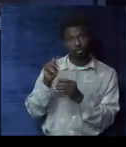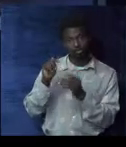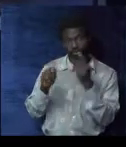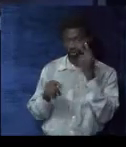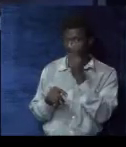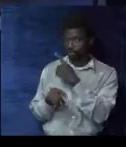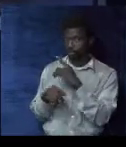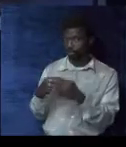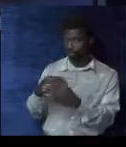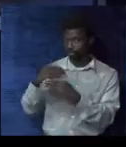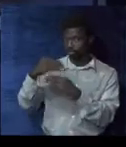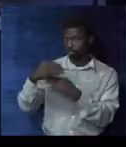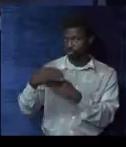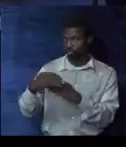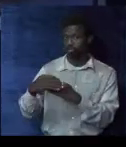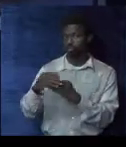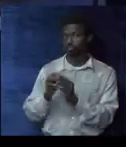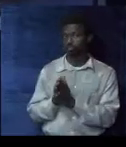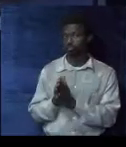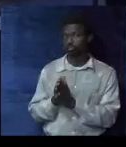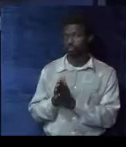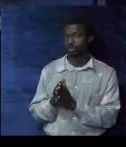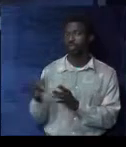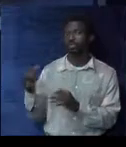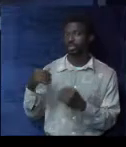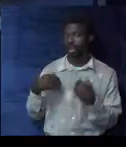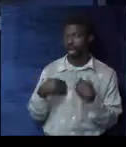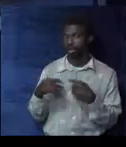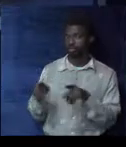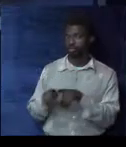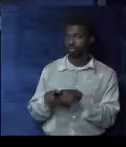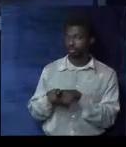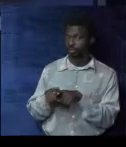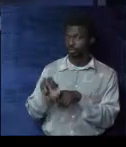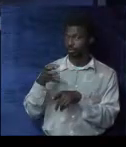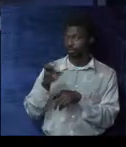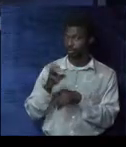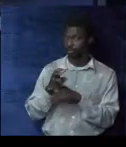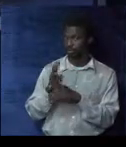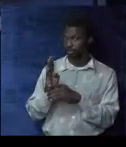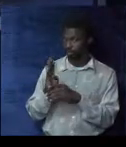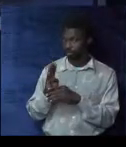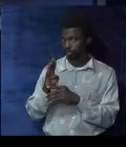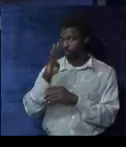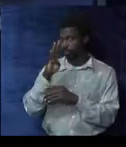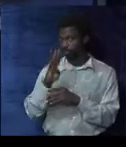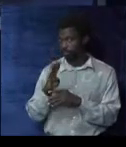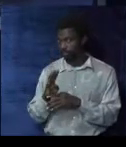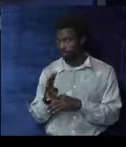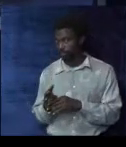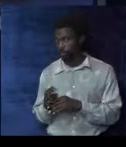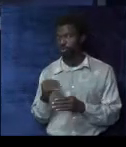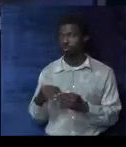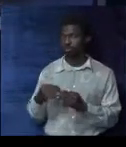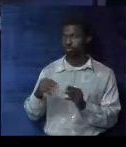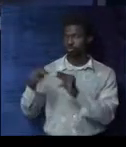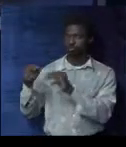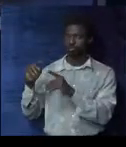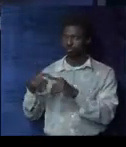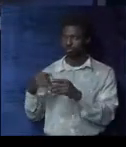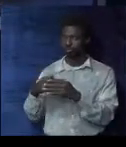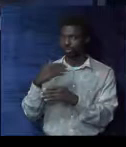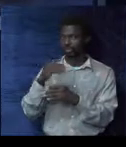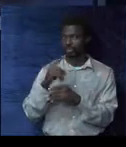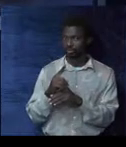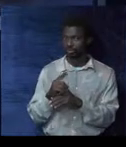trillion throughout. So we'll move to the next largest, and you observe that they still have the same 100 billion, 4, 4, 4, 4. So then we'll move on